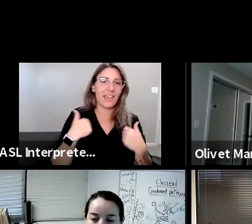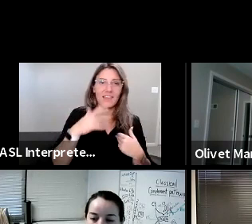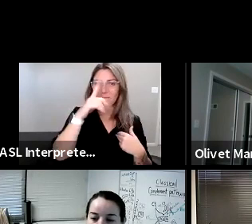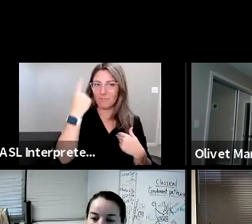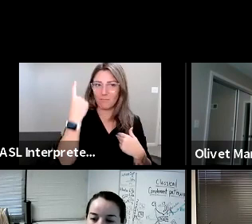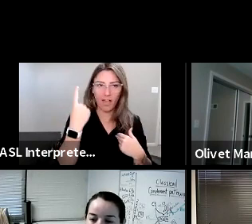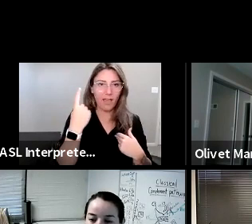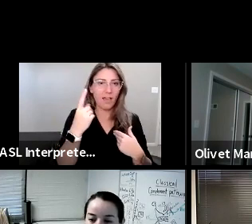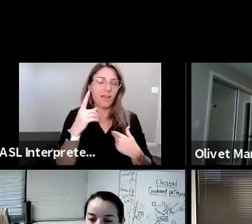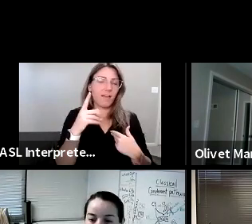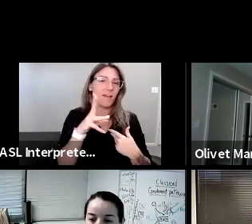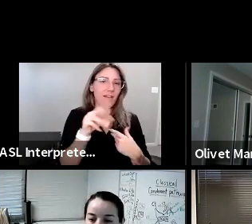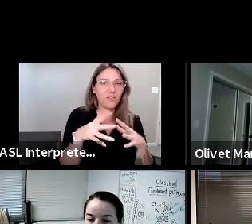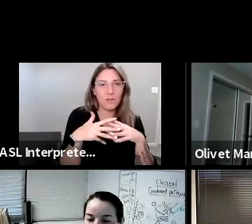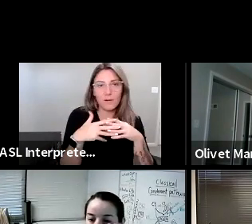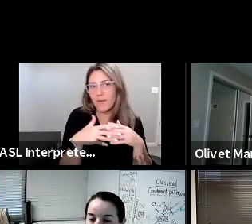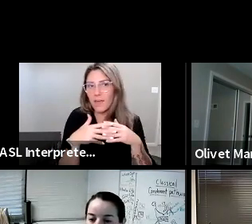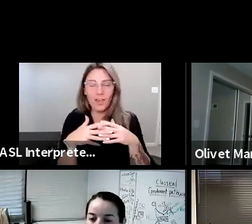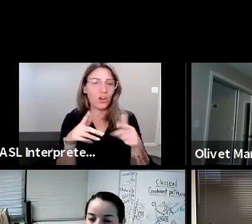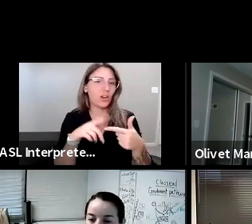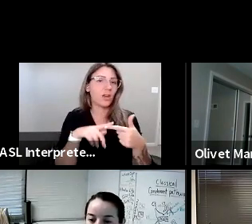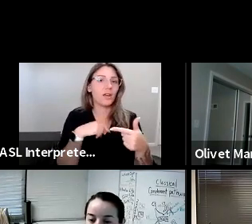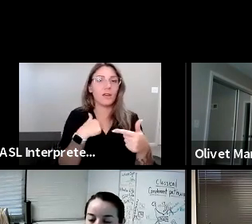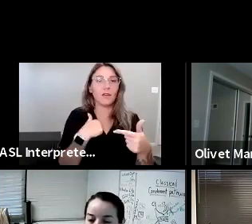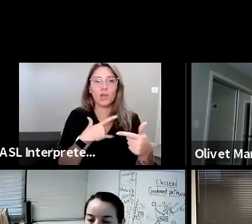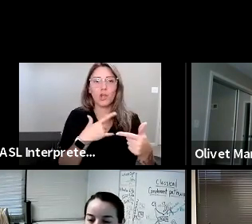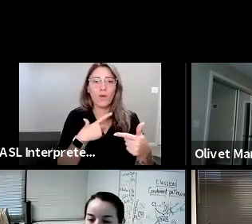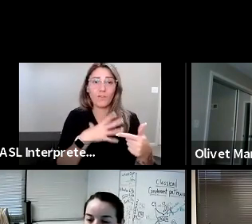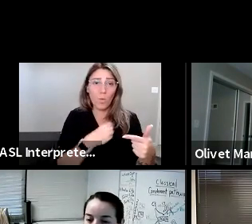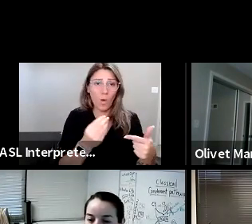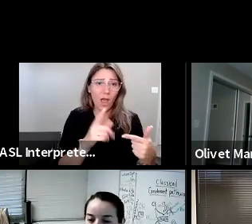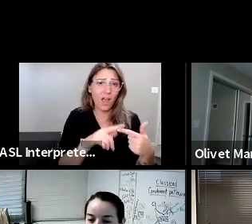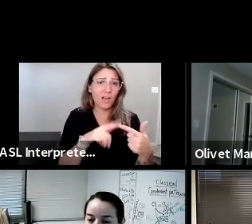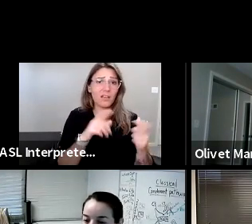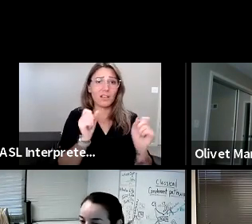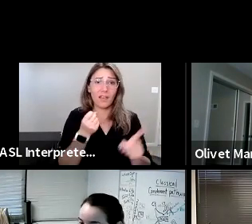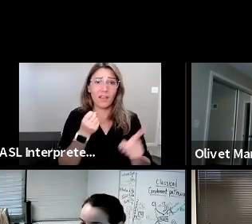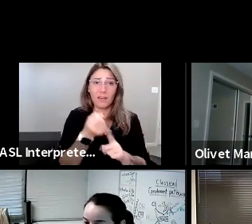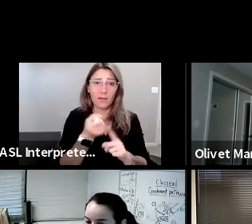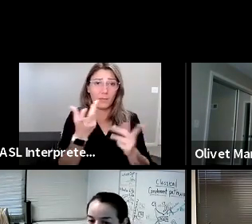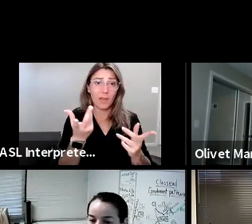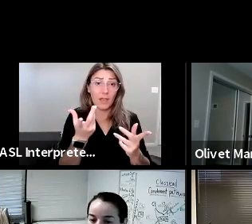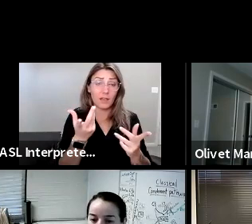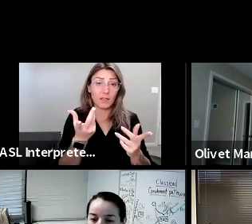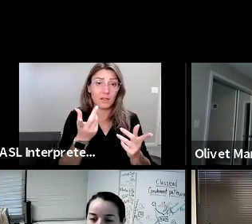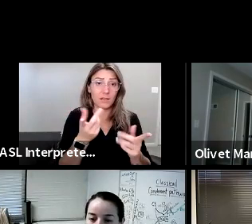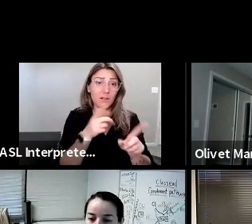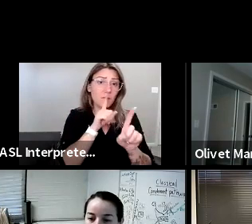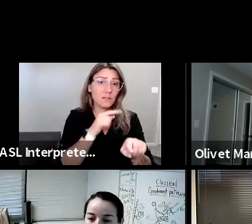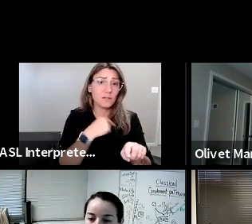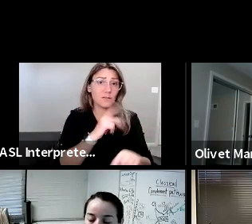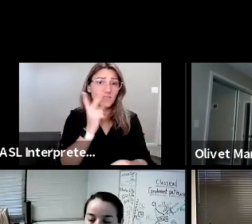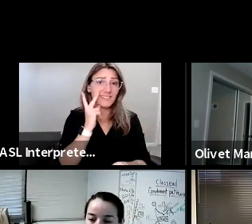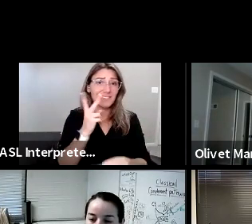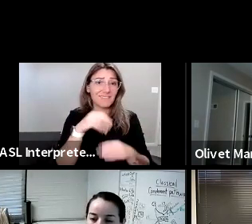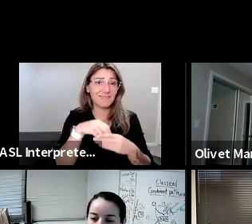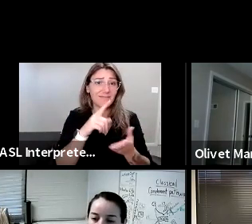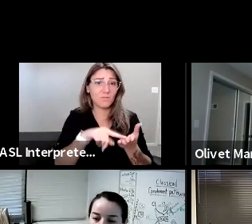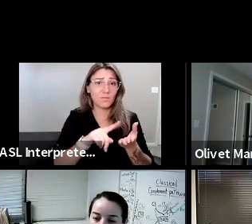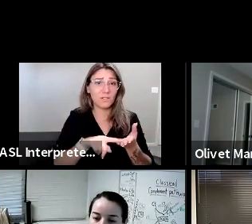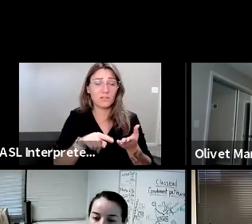Latinos, we have white, we have mixed Latinos, and that can impact on some results we see in research and